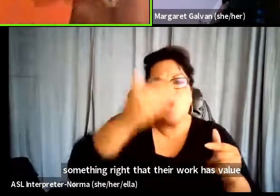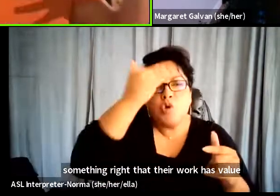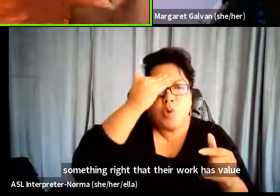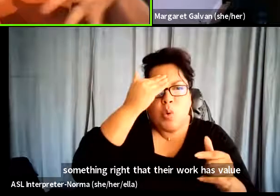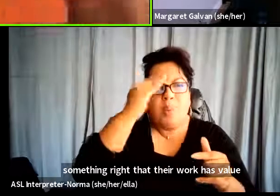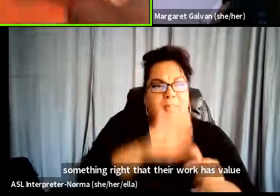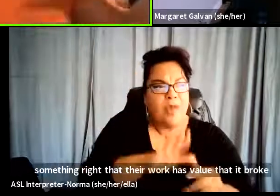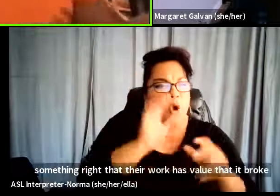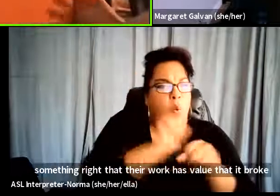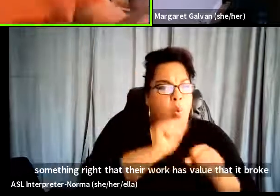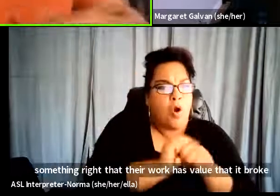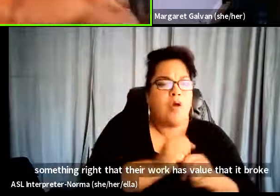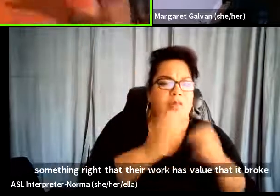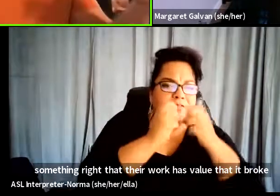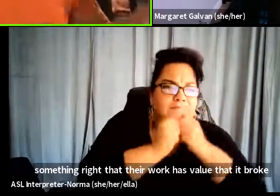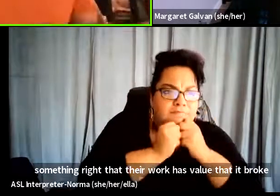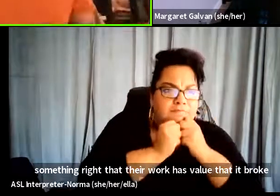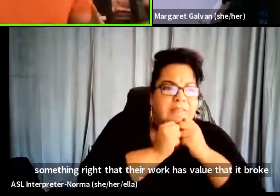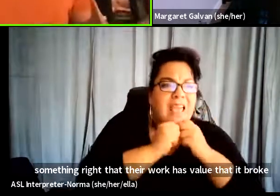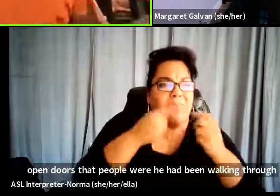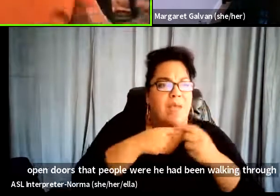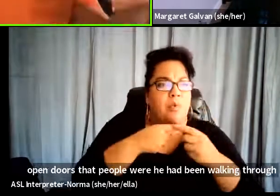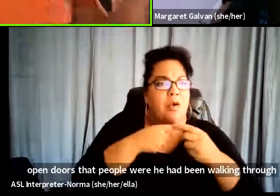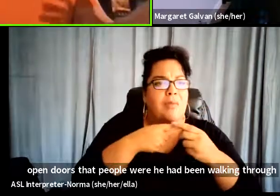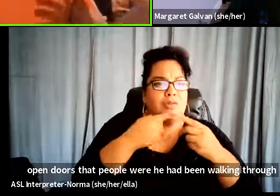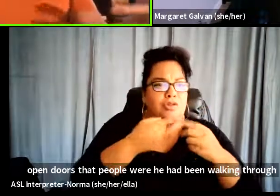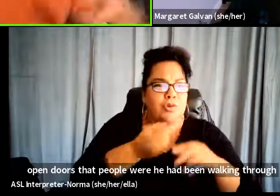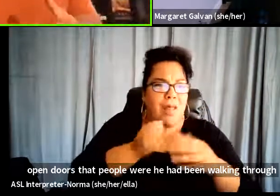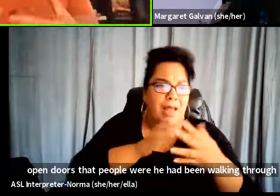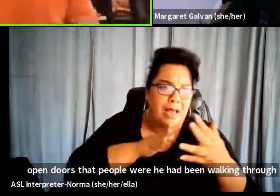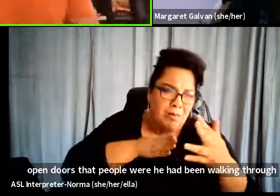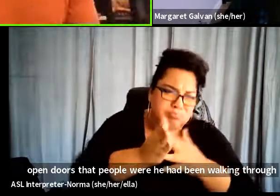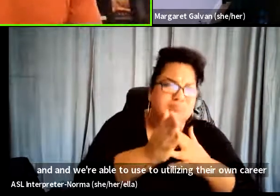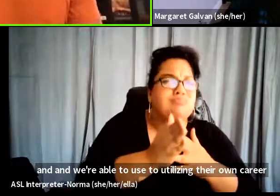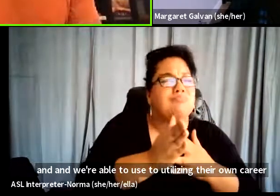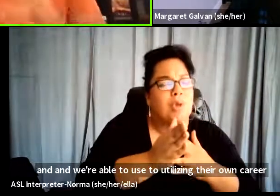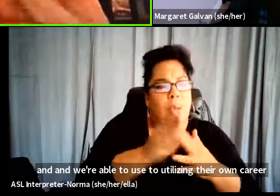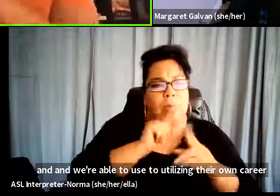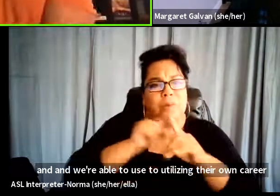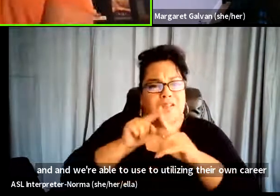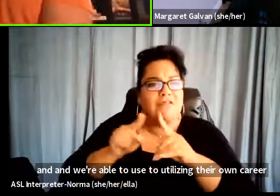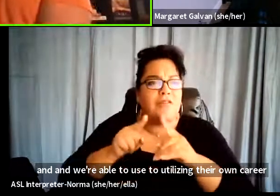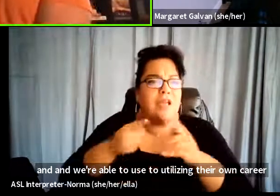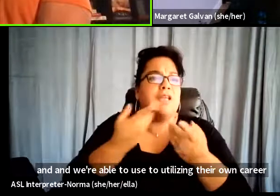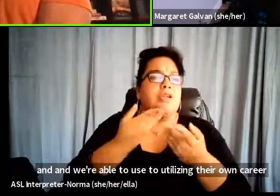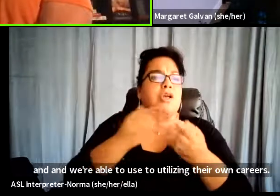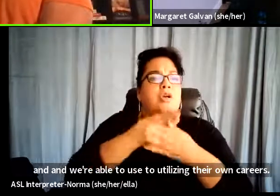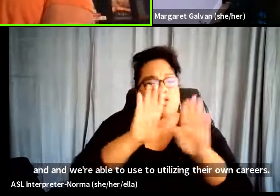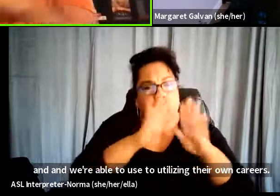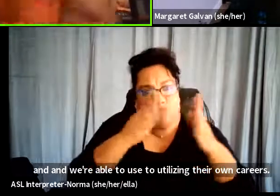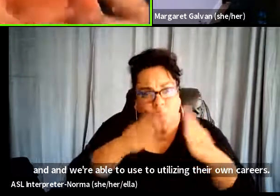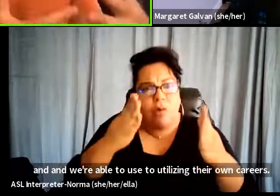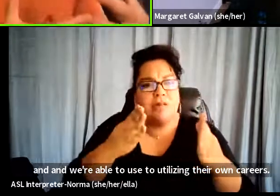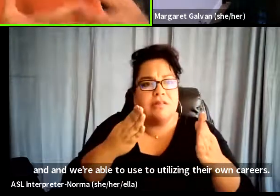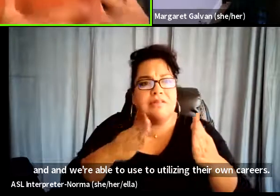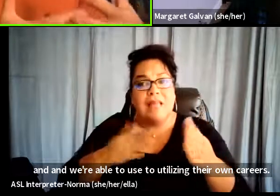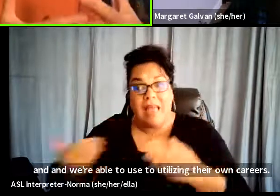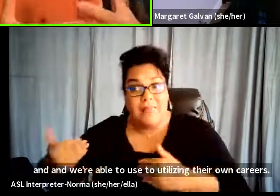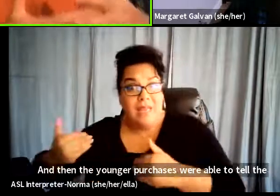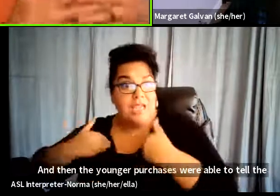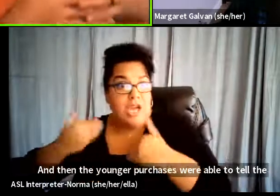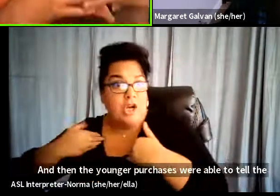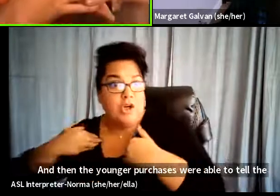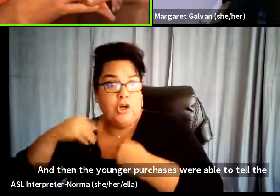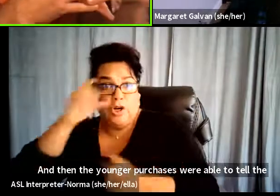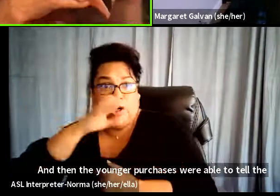people were able, had been walking through and were able to use to utilize in their own careers. And then the younger cartoonists were able to tell the older